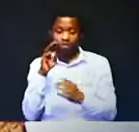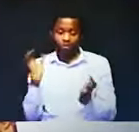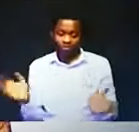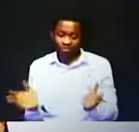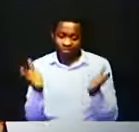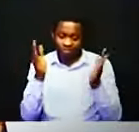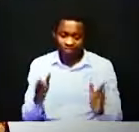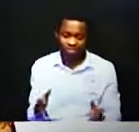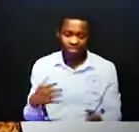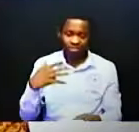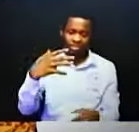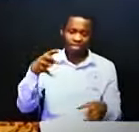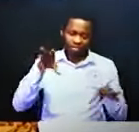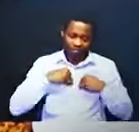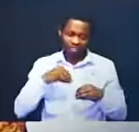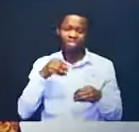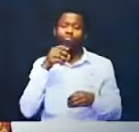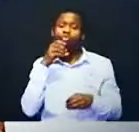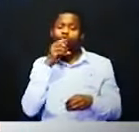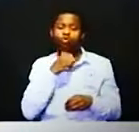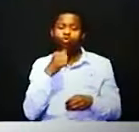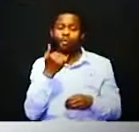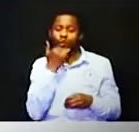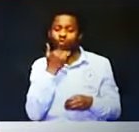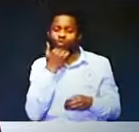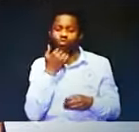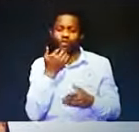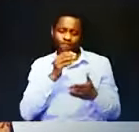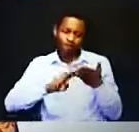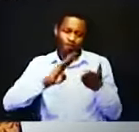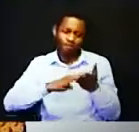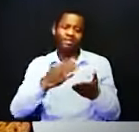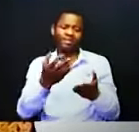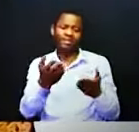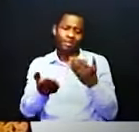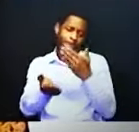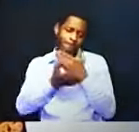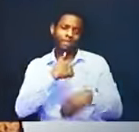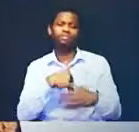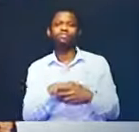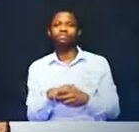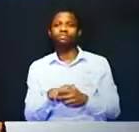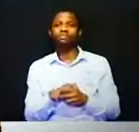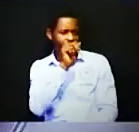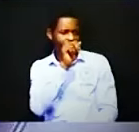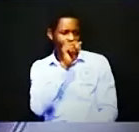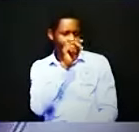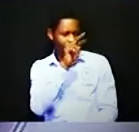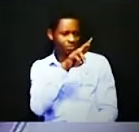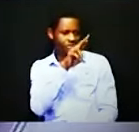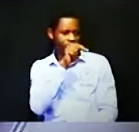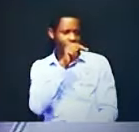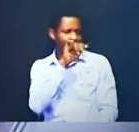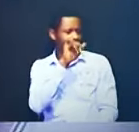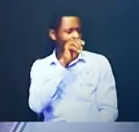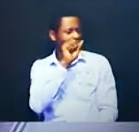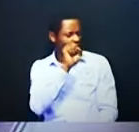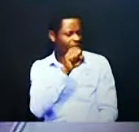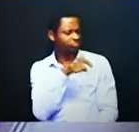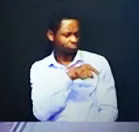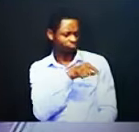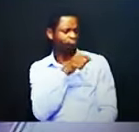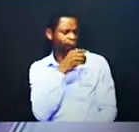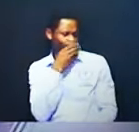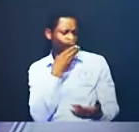So between these two people, by their actions, people will say Barnabas is a good man. It is ohye nipa ben no yade